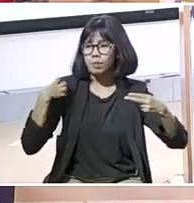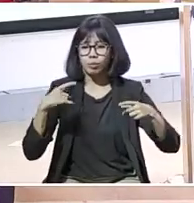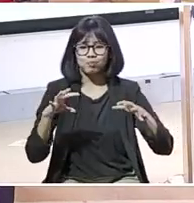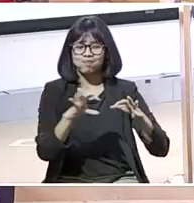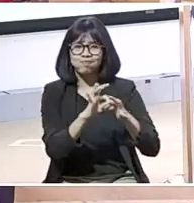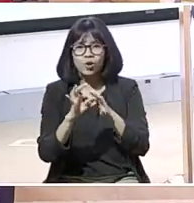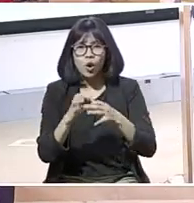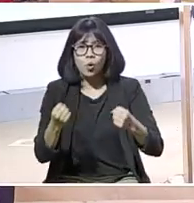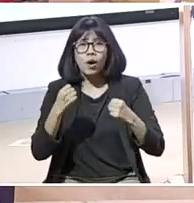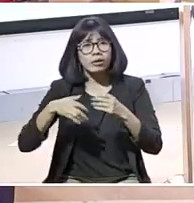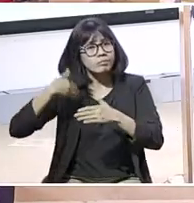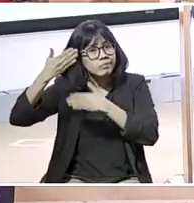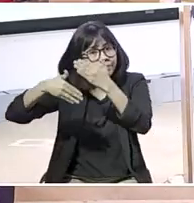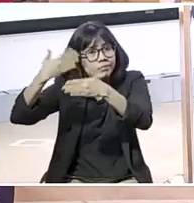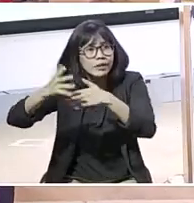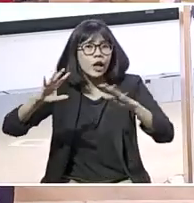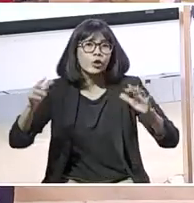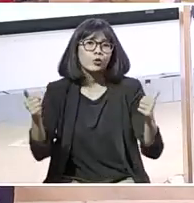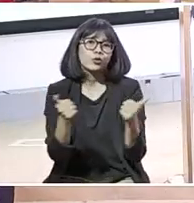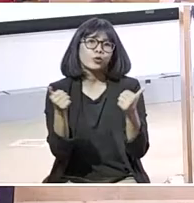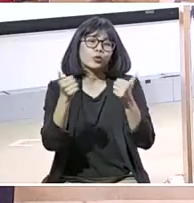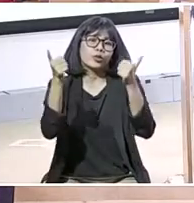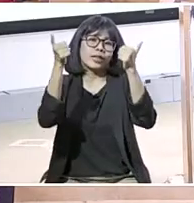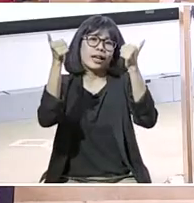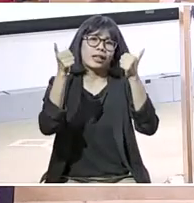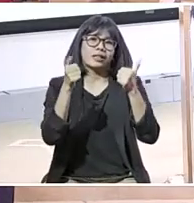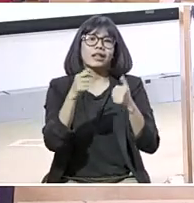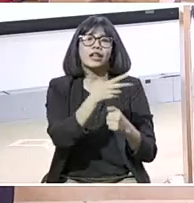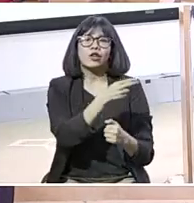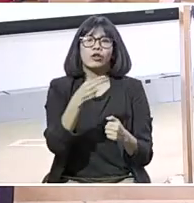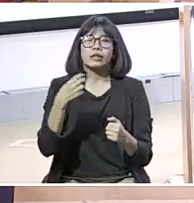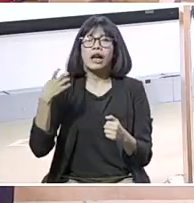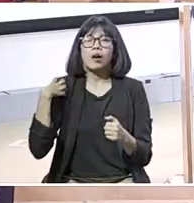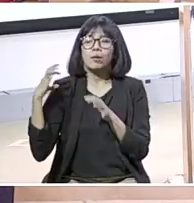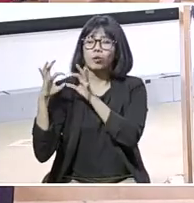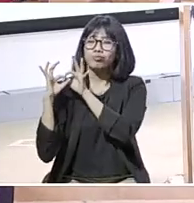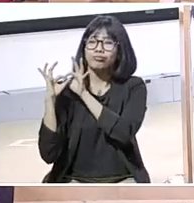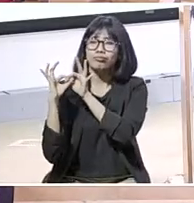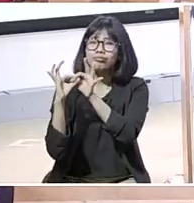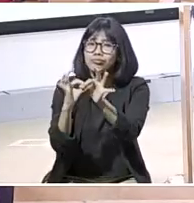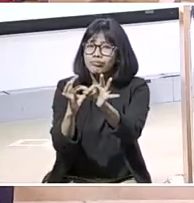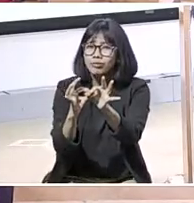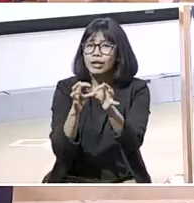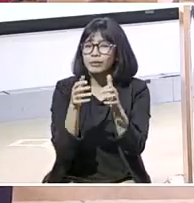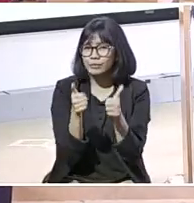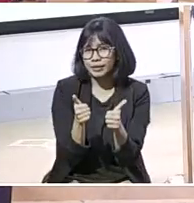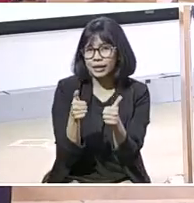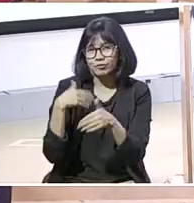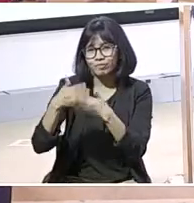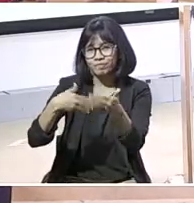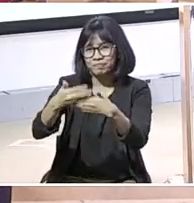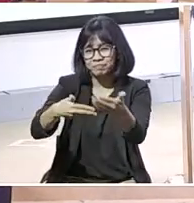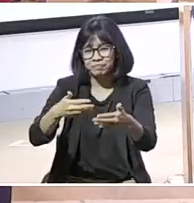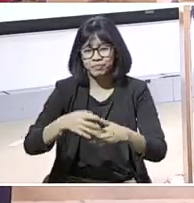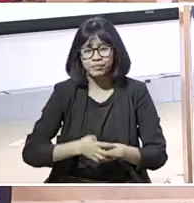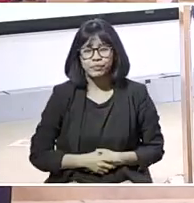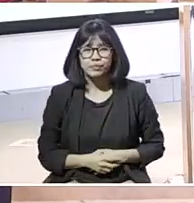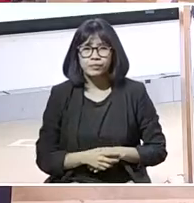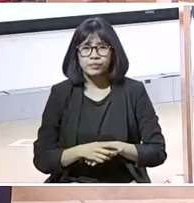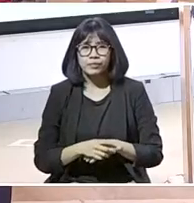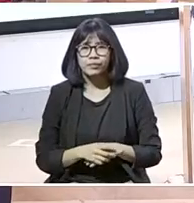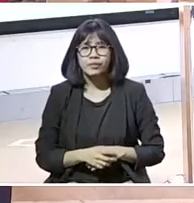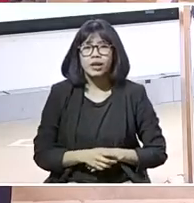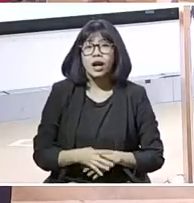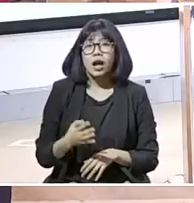underpins a successful and prosperous U.S.-Indonesia relationship for generations to come.